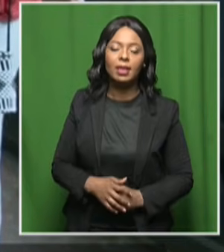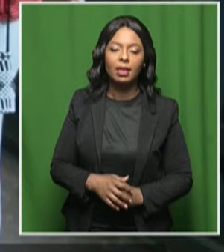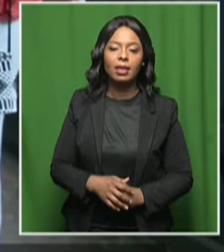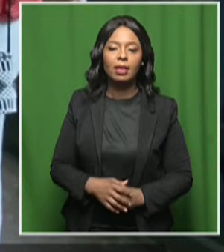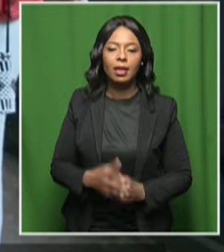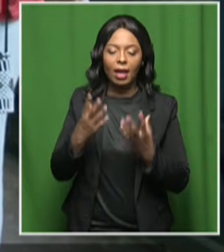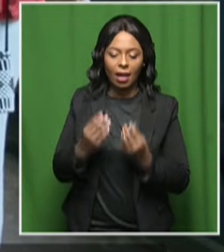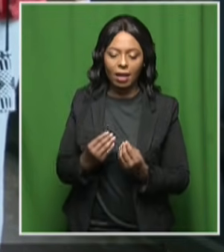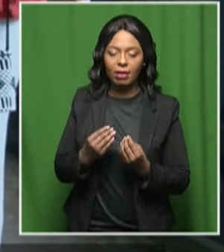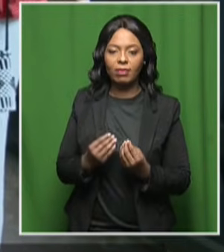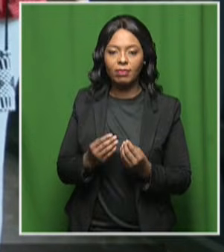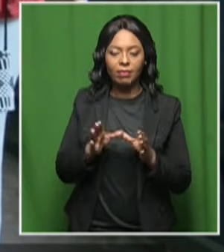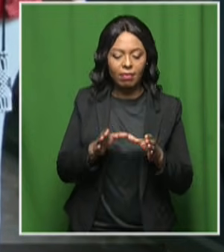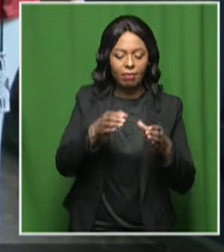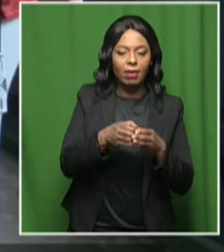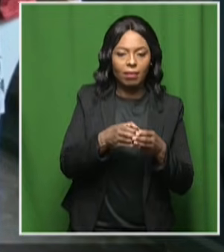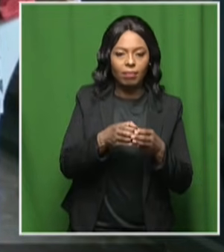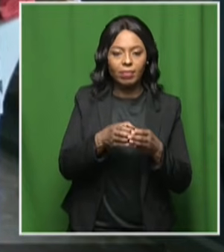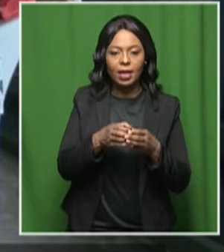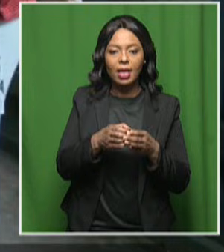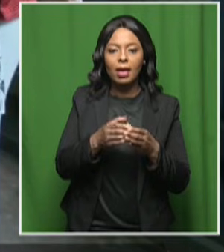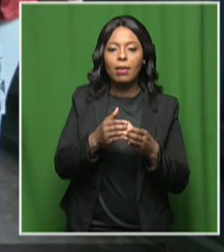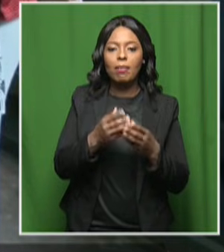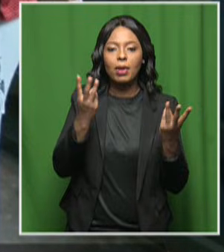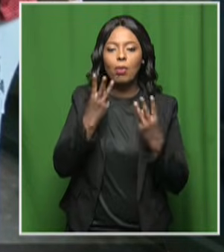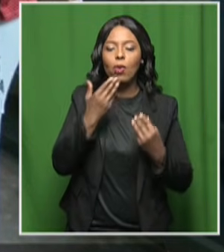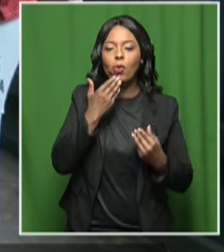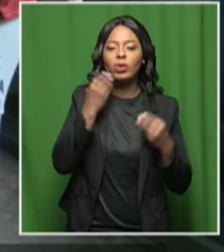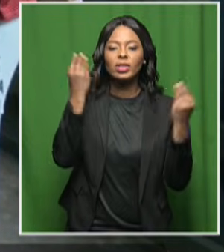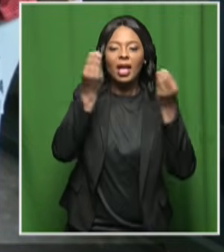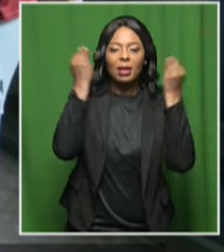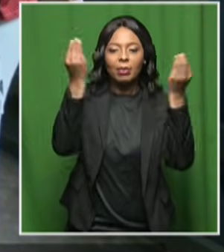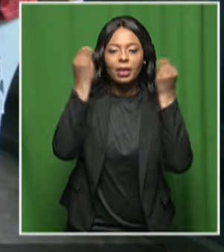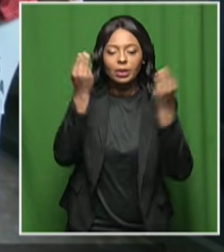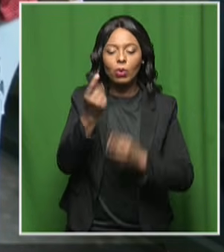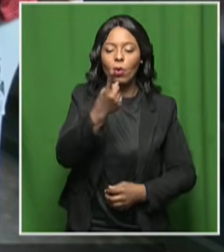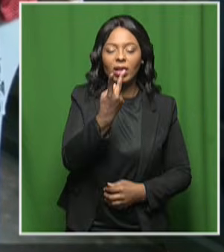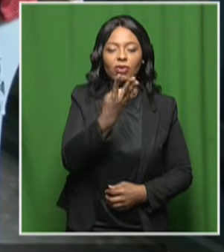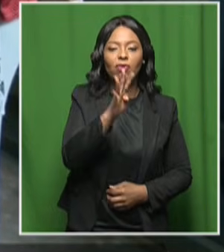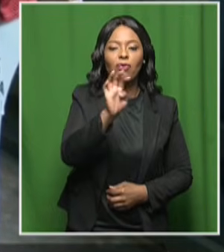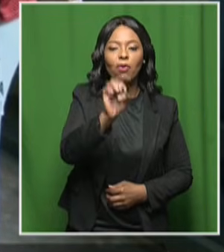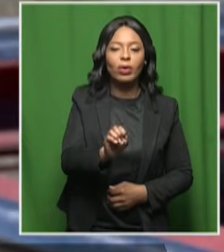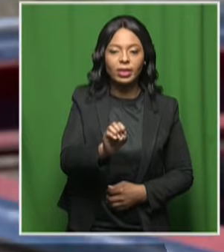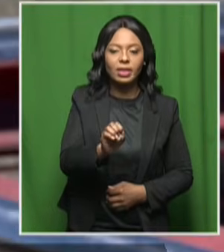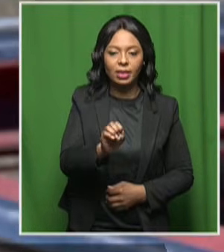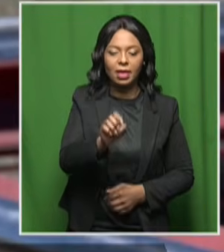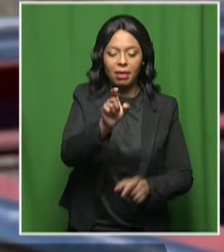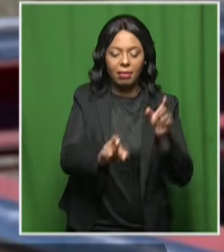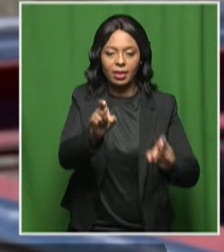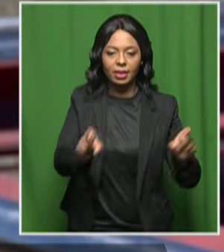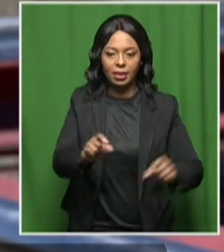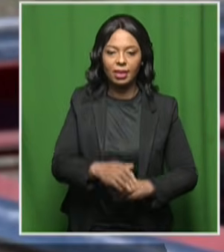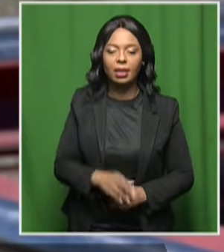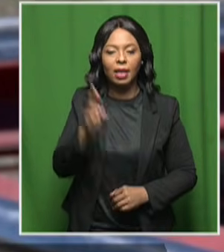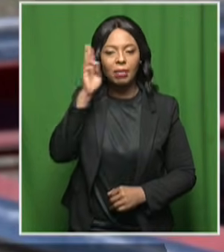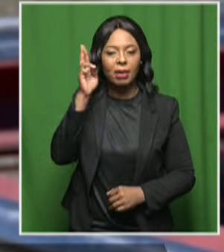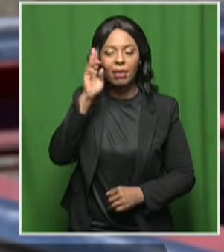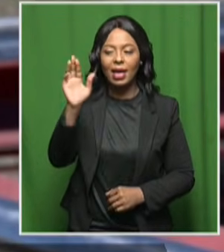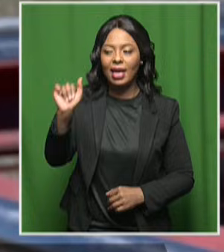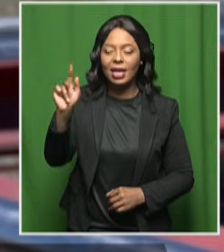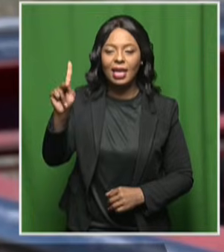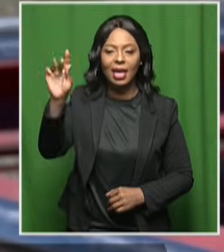folder of the celebrities that I've guided. It's over 140 now. 140. I have memorable ones with the late AKA.